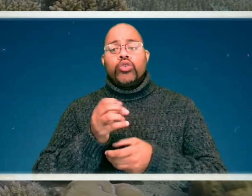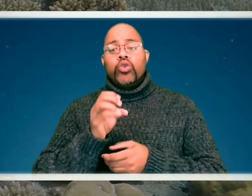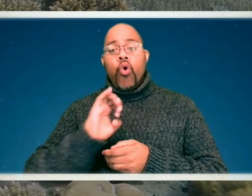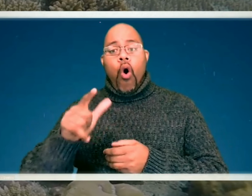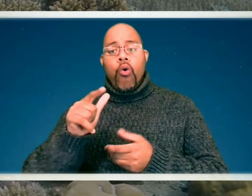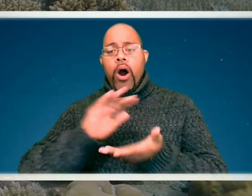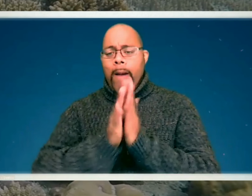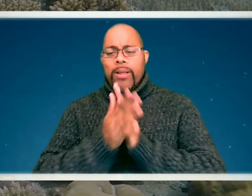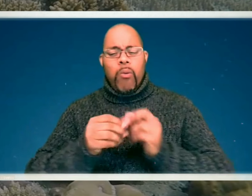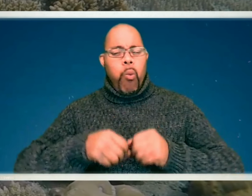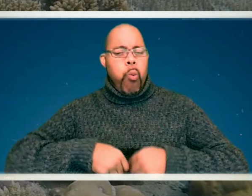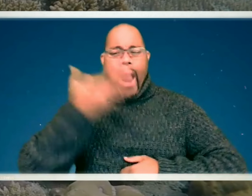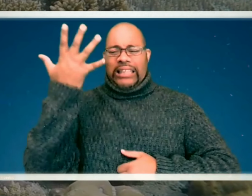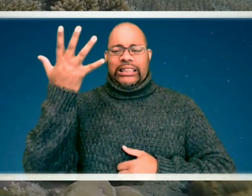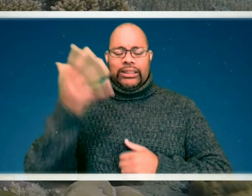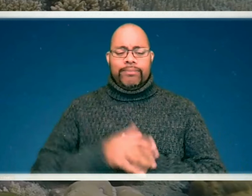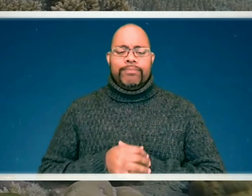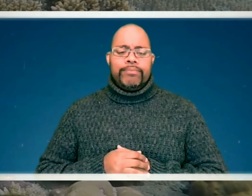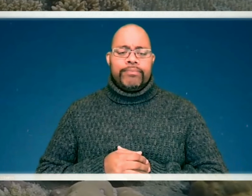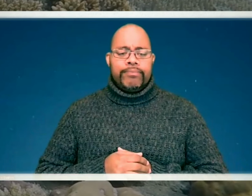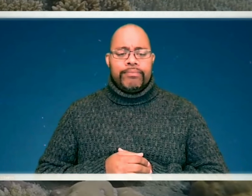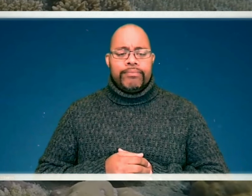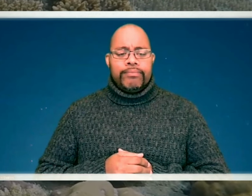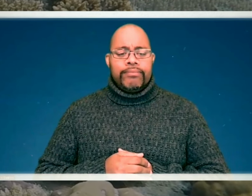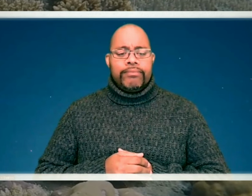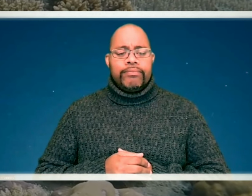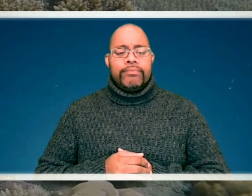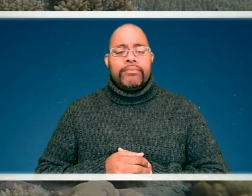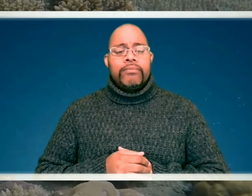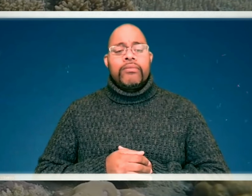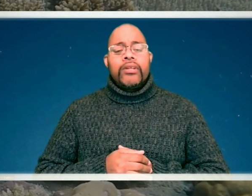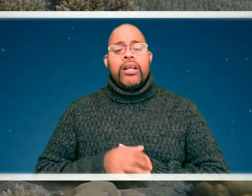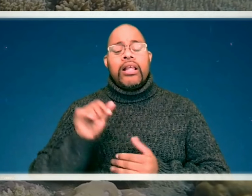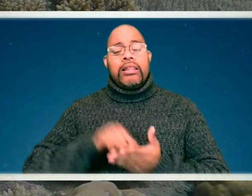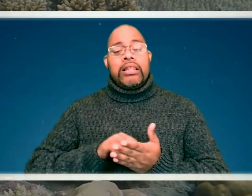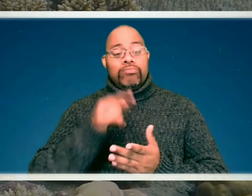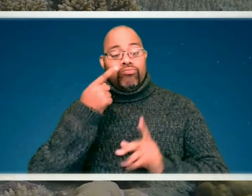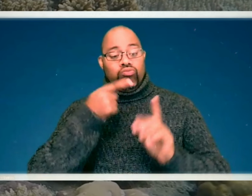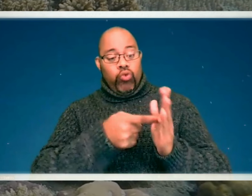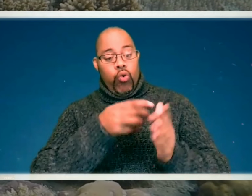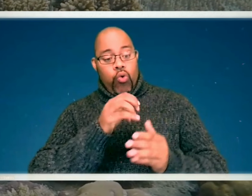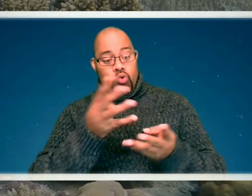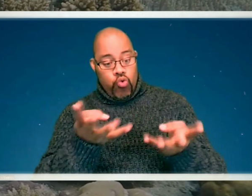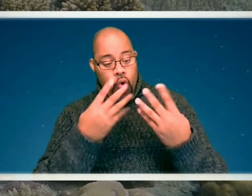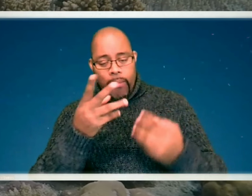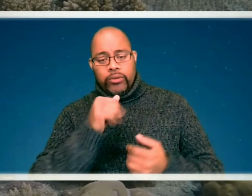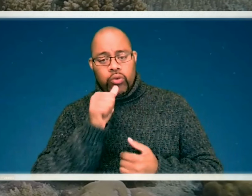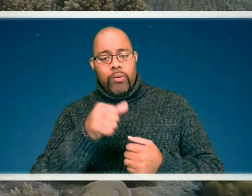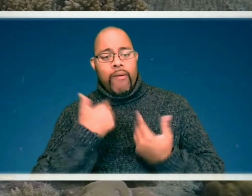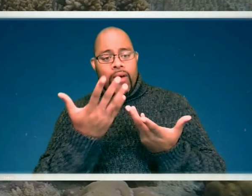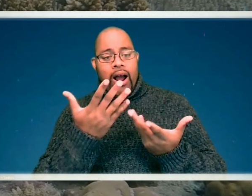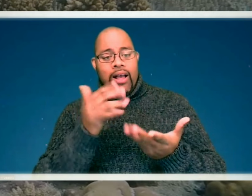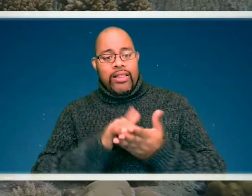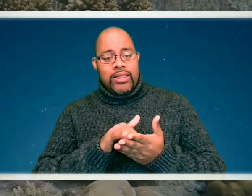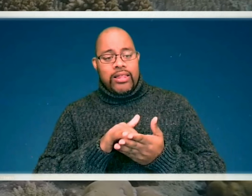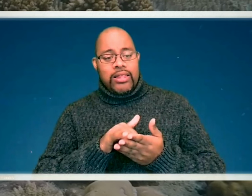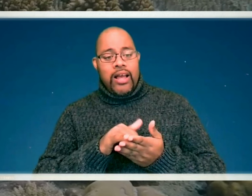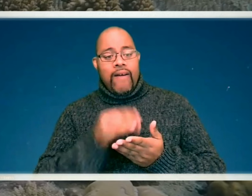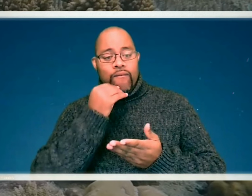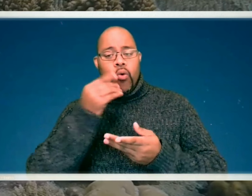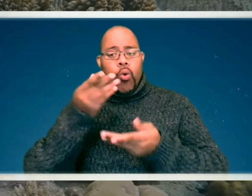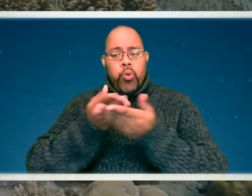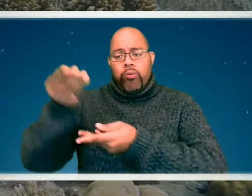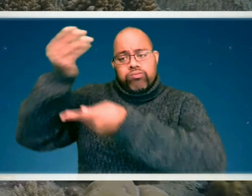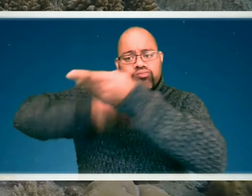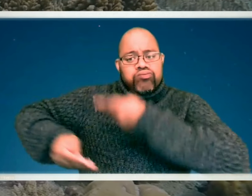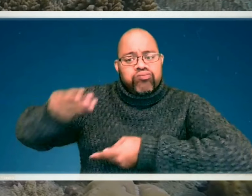white. Now, zooxanthellae are important to the corals because they help provide the coral food via photosynthesis. And as the